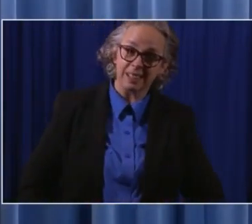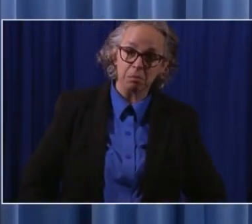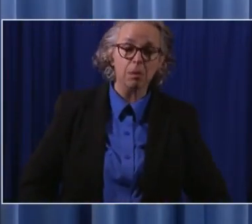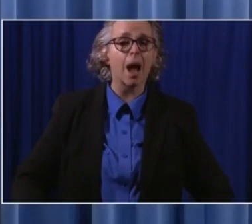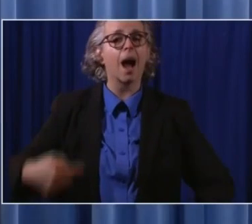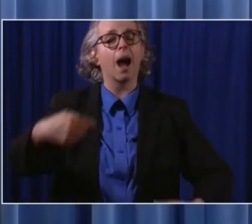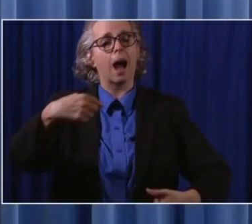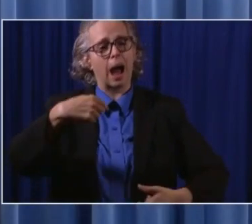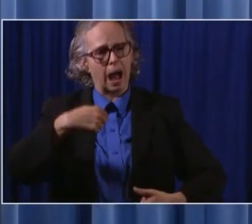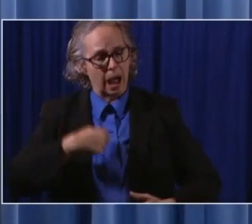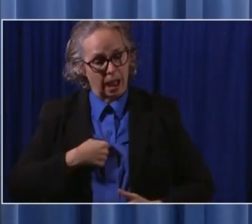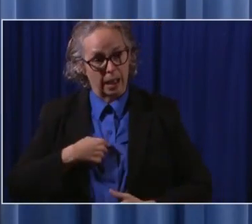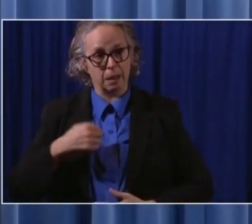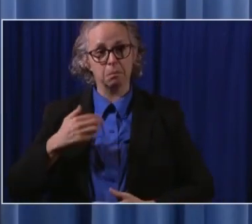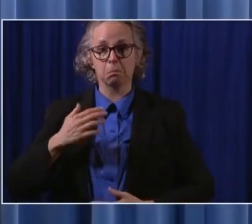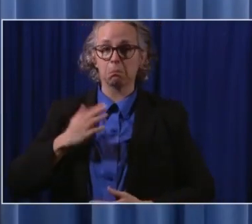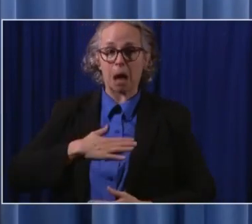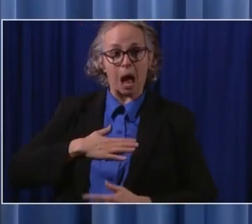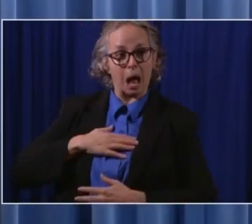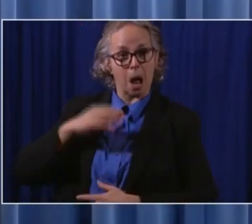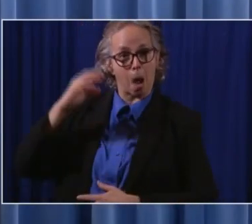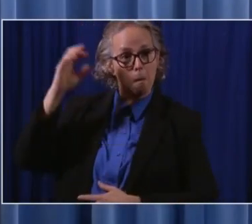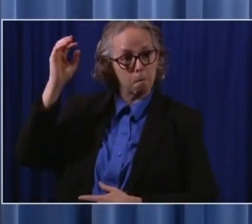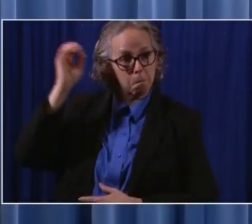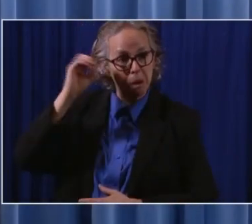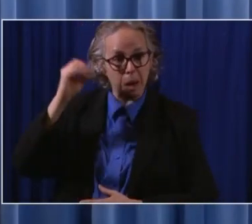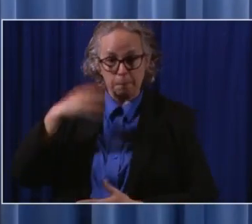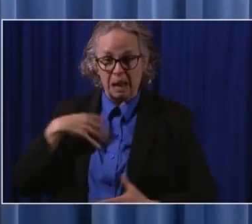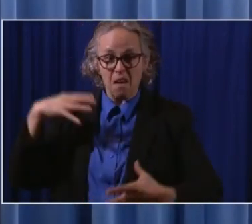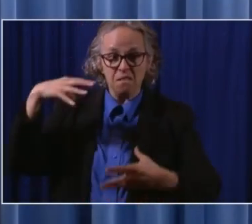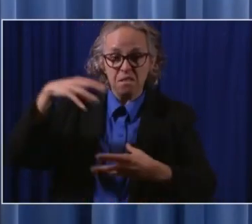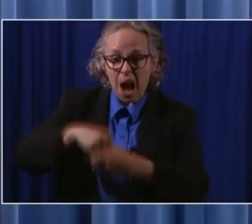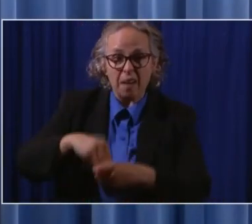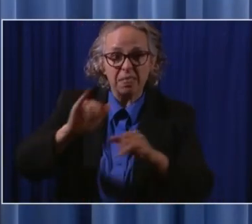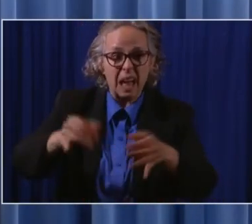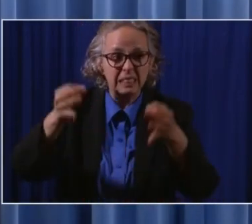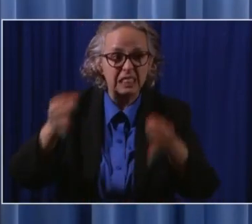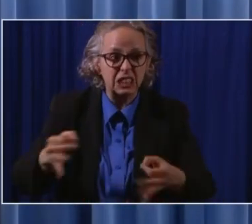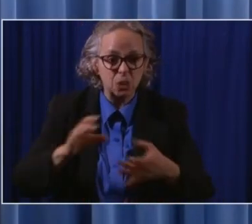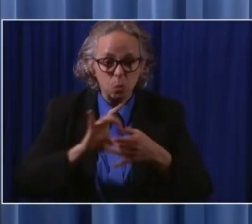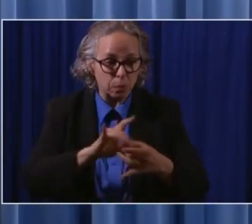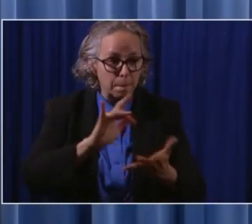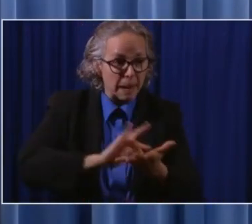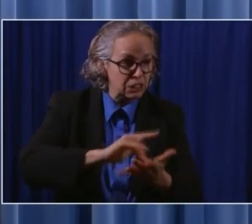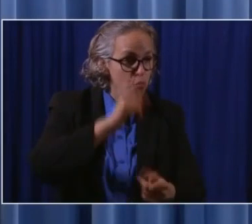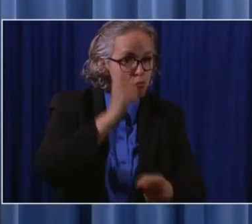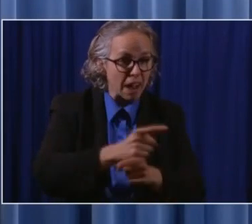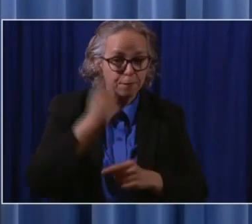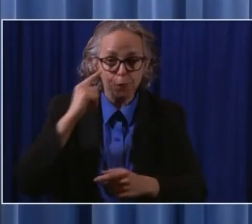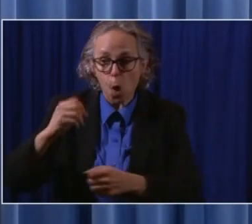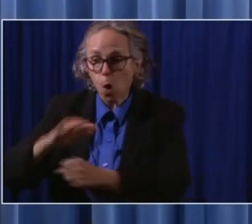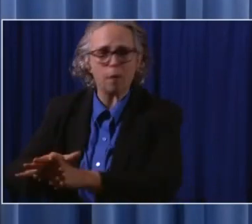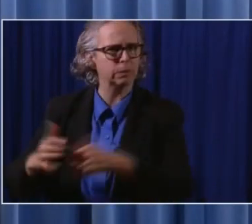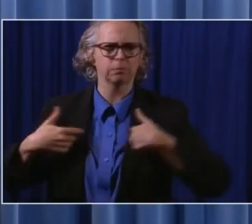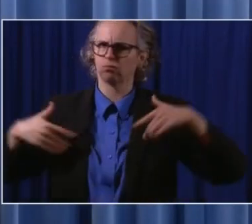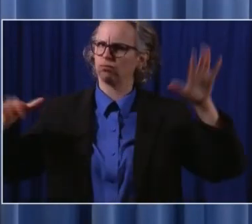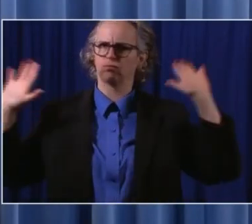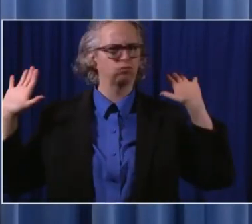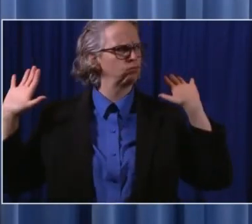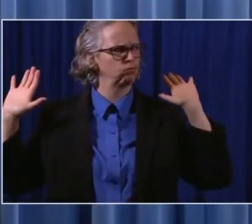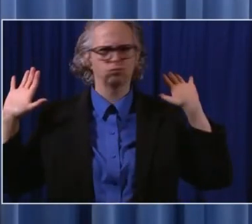for COVID patients. That's not the job of the governor. That is not my job. We should leave that up to